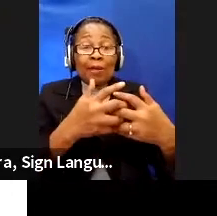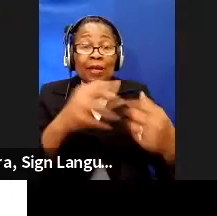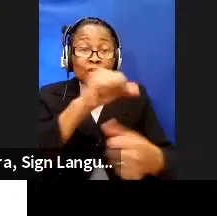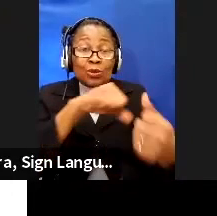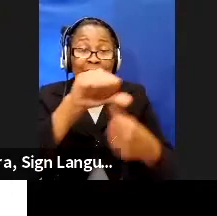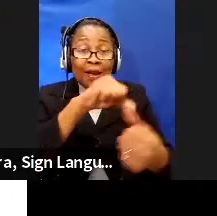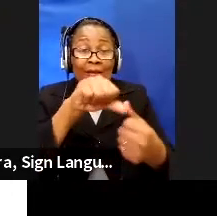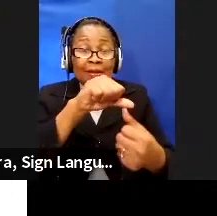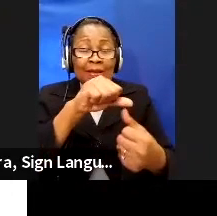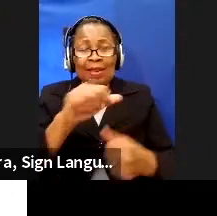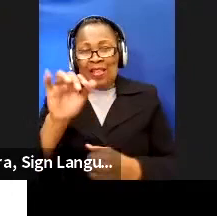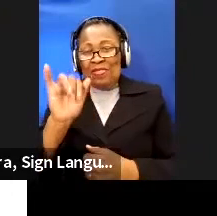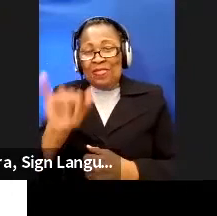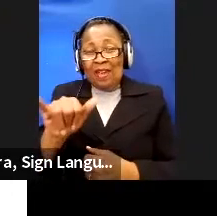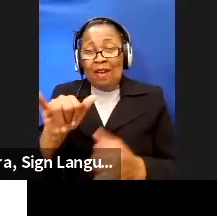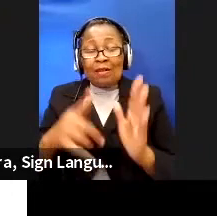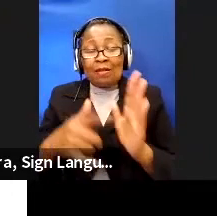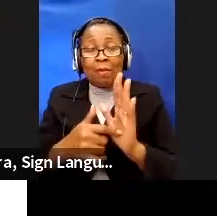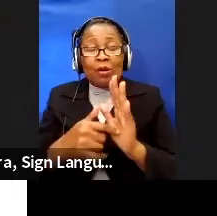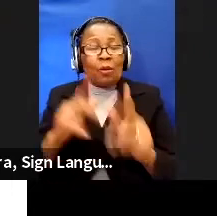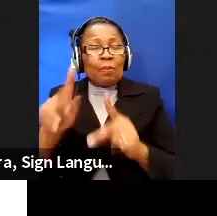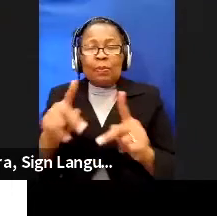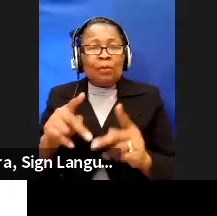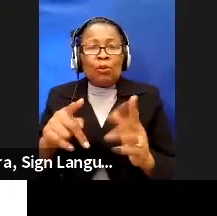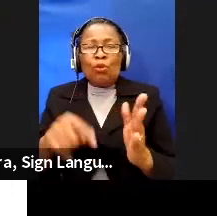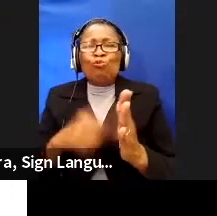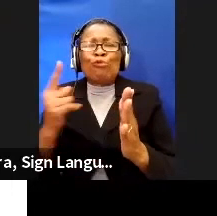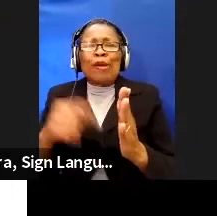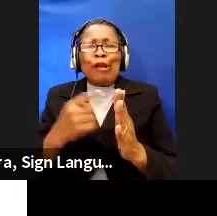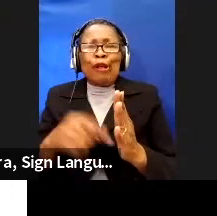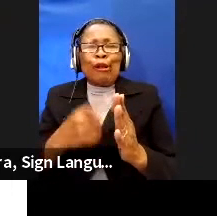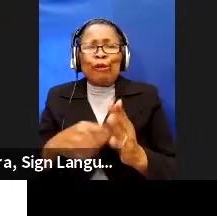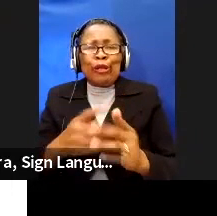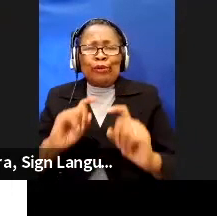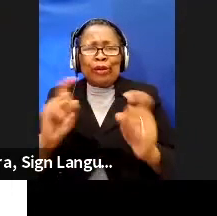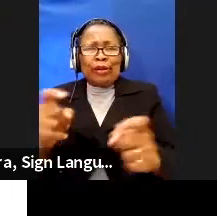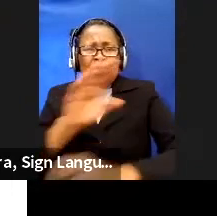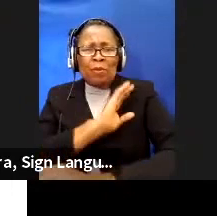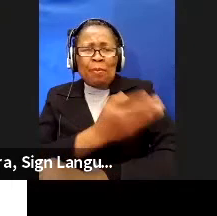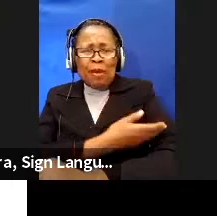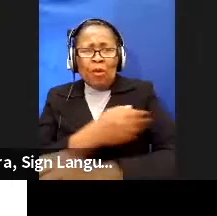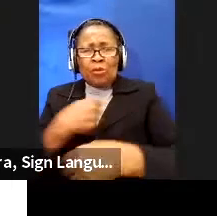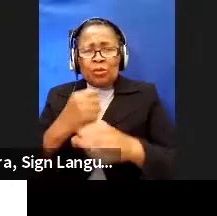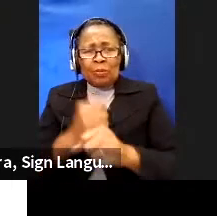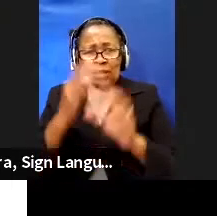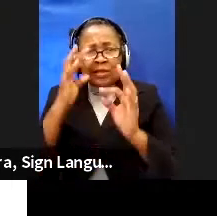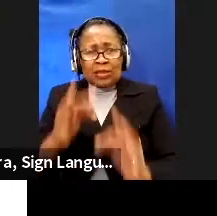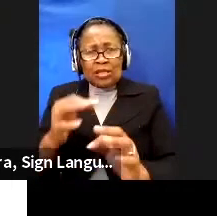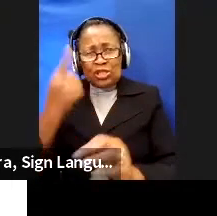in this model, the individual is rarely empowered or enabled to make decisions or choices for themselves. Someone